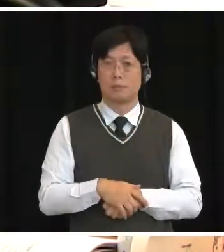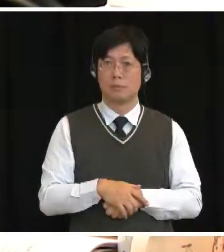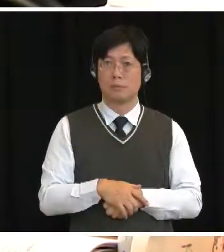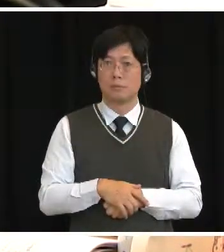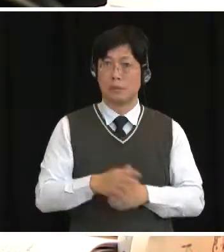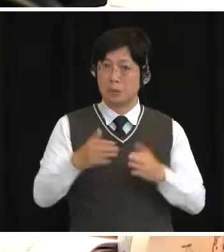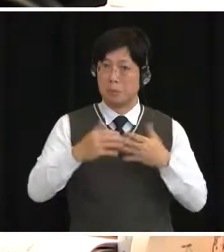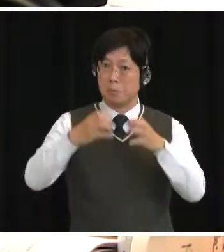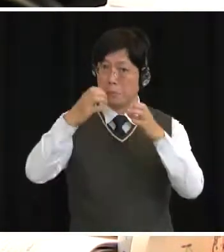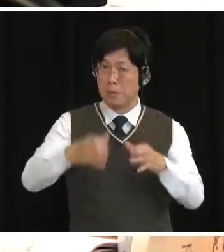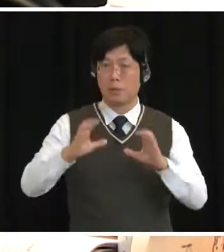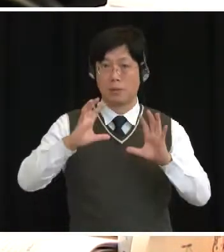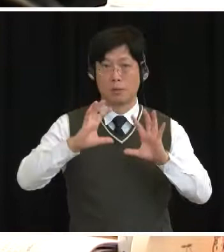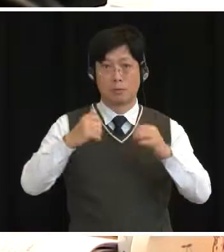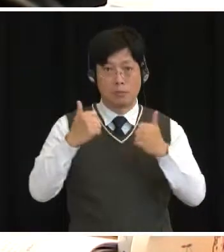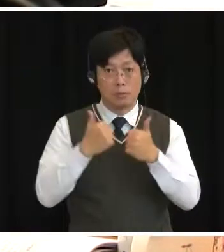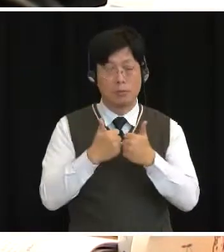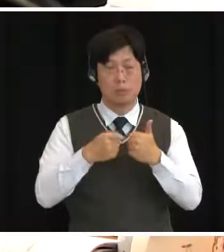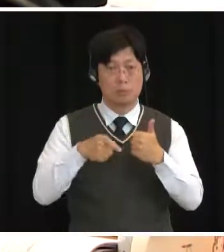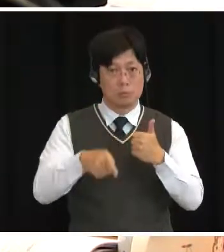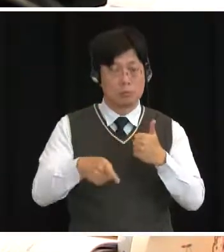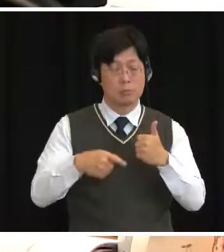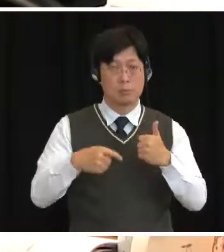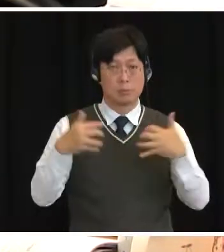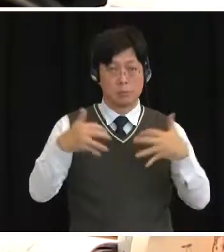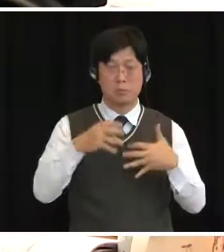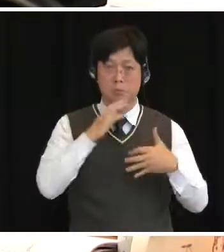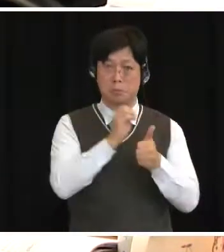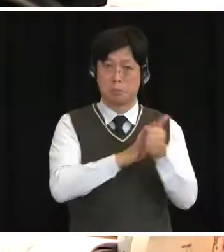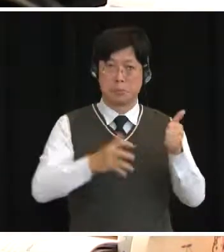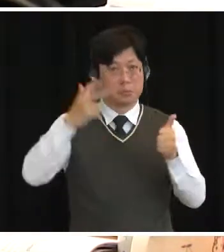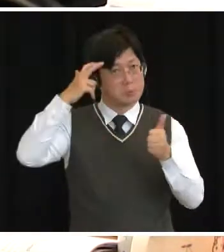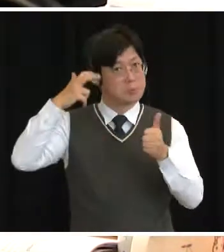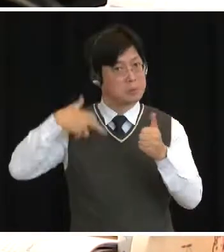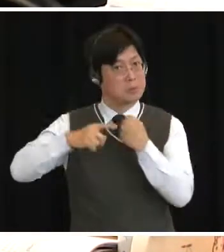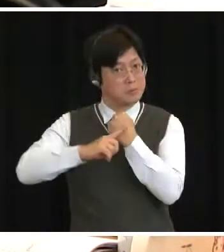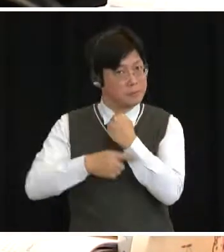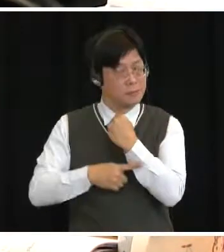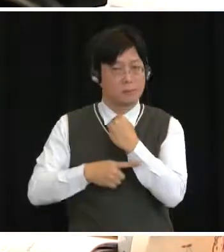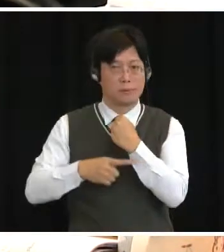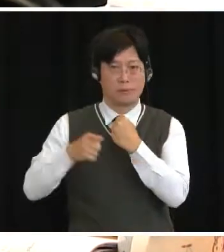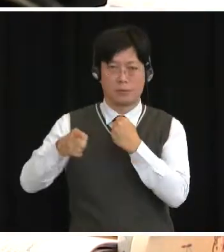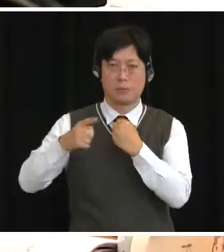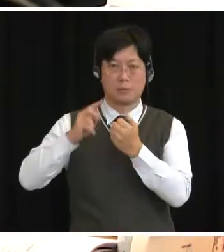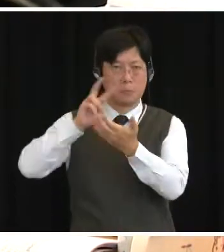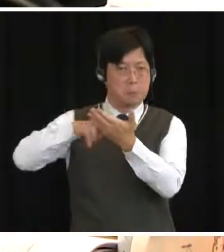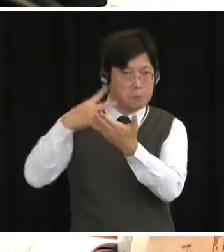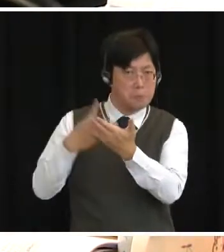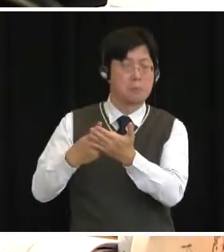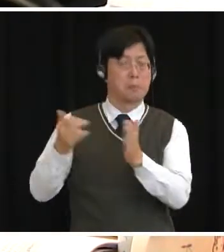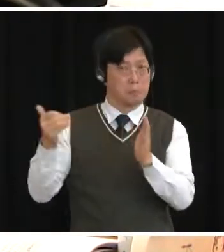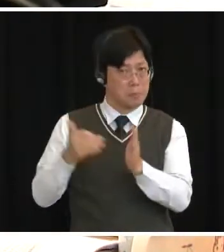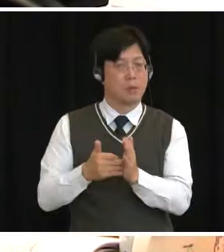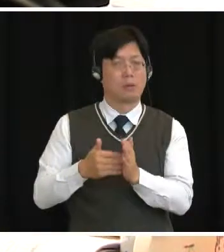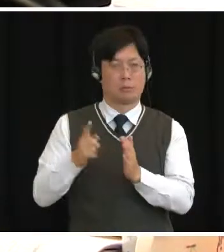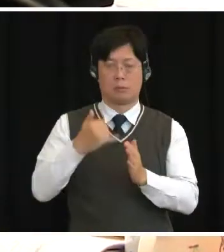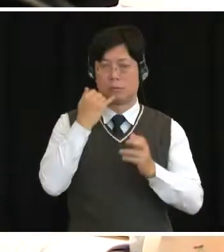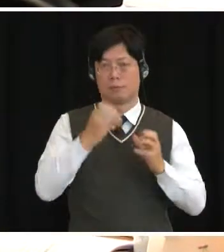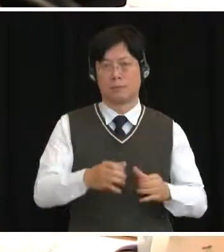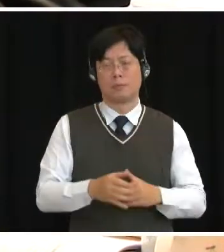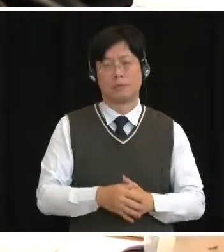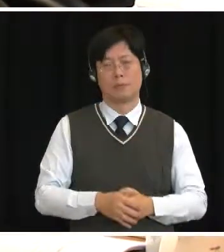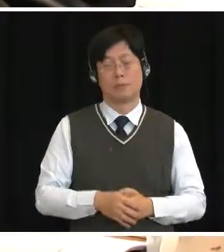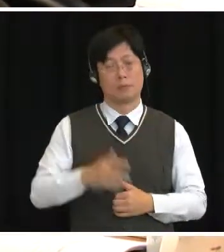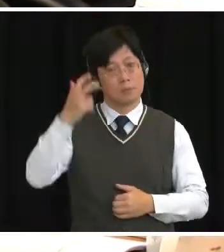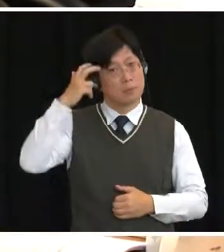committee in legislative yuan is in charge of children's rights. So as to whether we can establish such